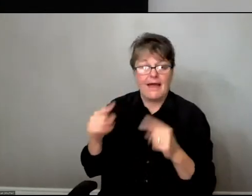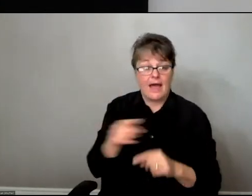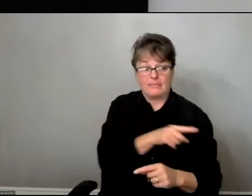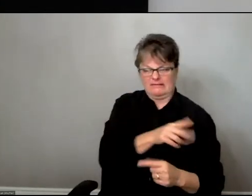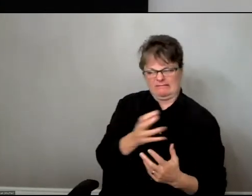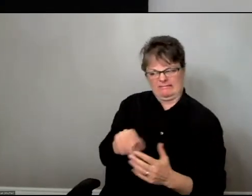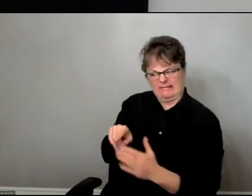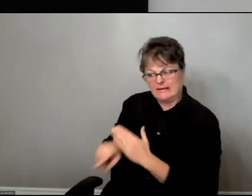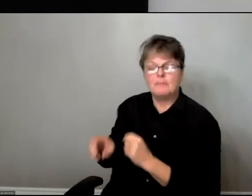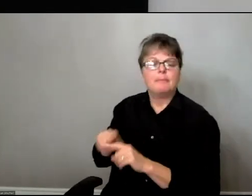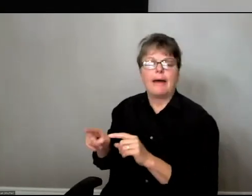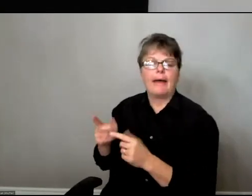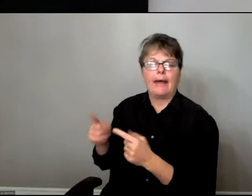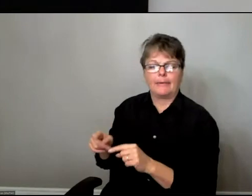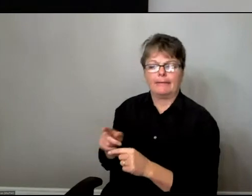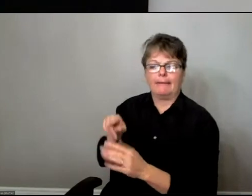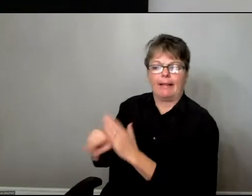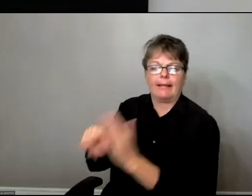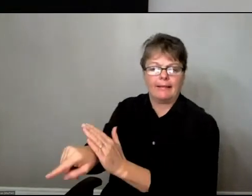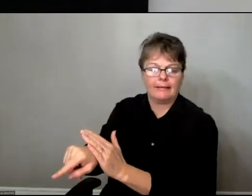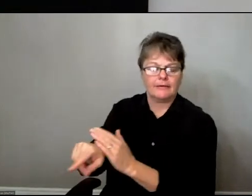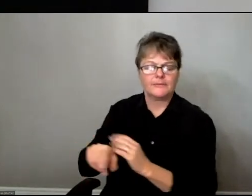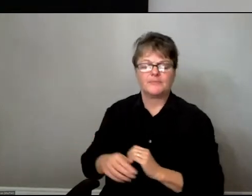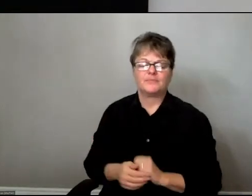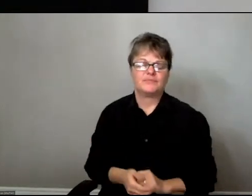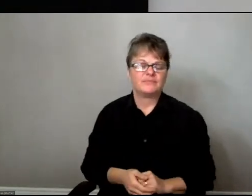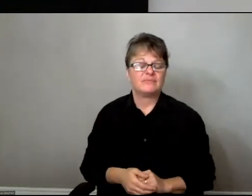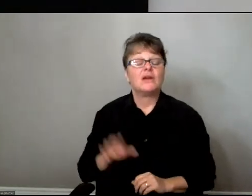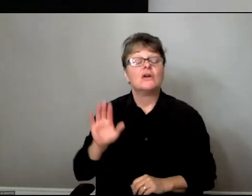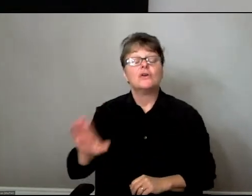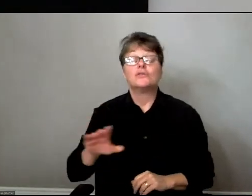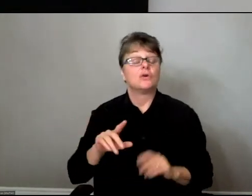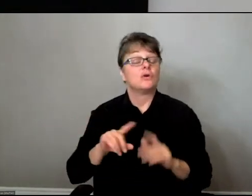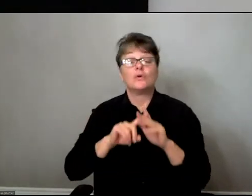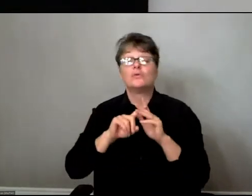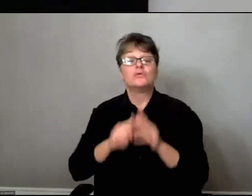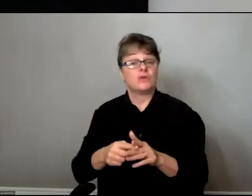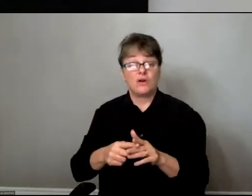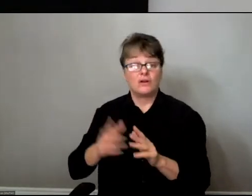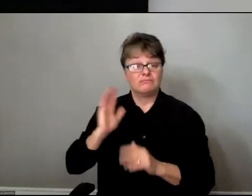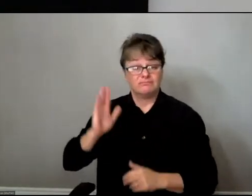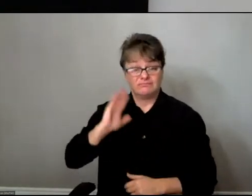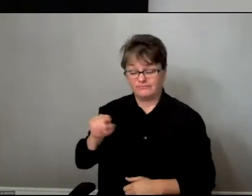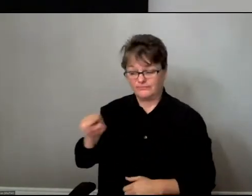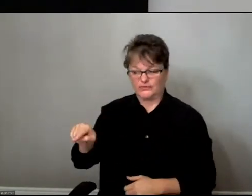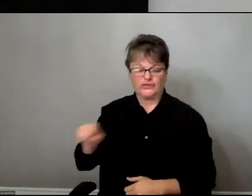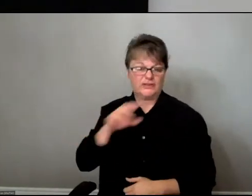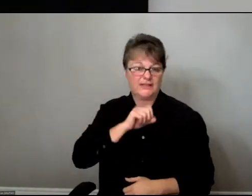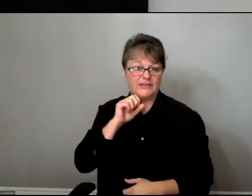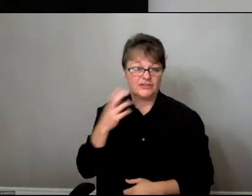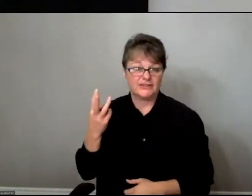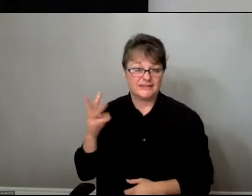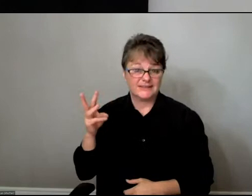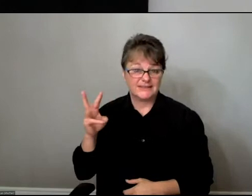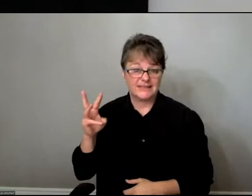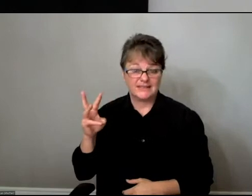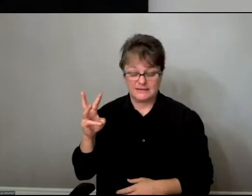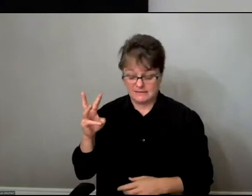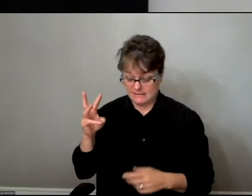Our nightmare started when Julianne was only 16 years old. It has now been 27